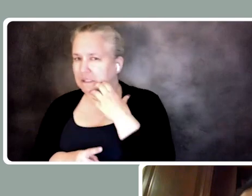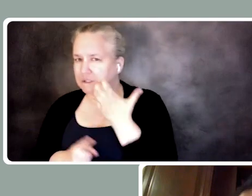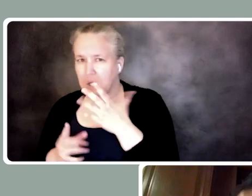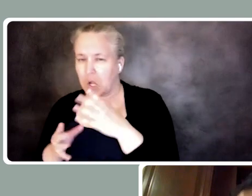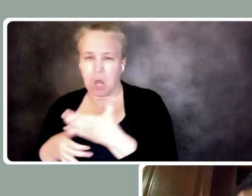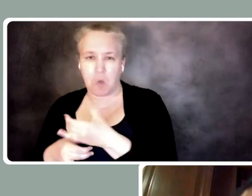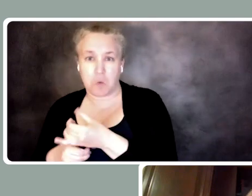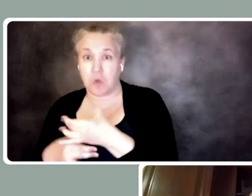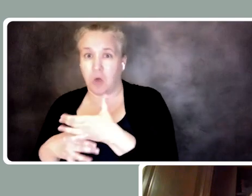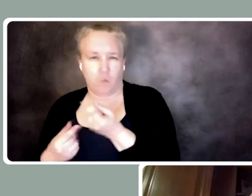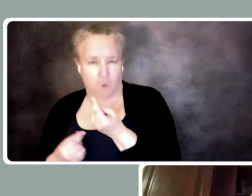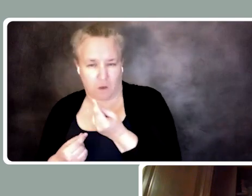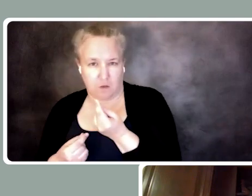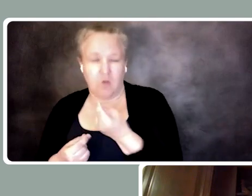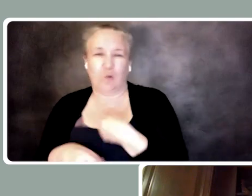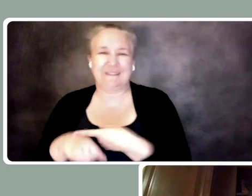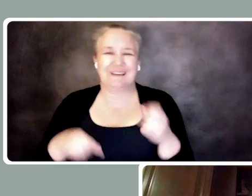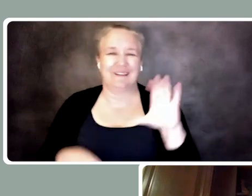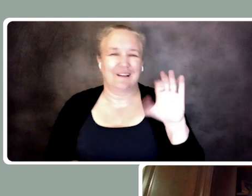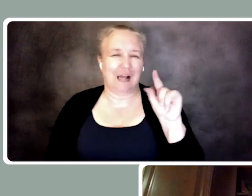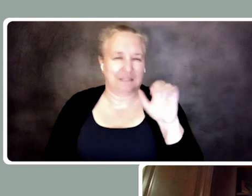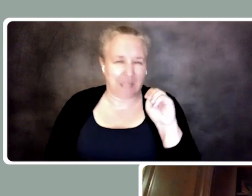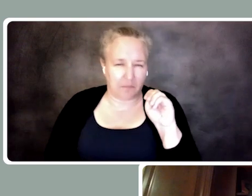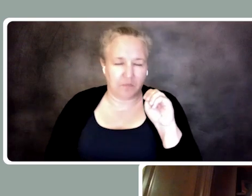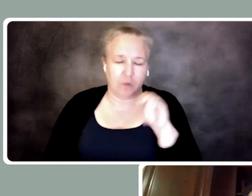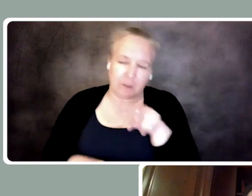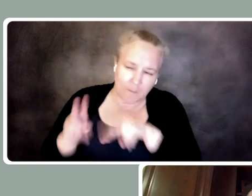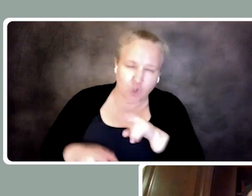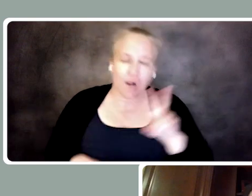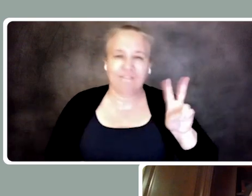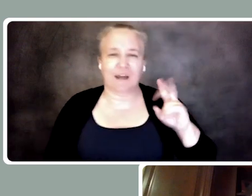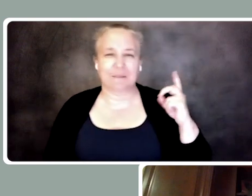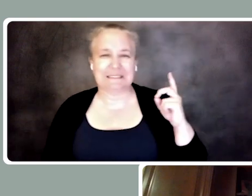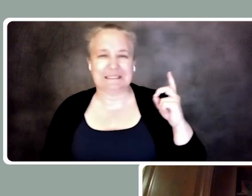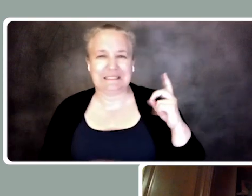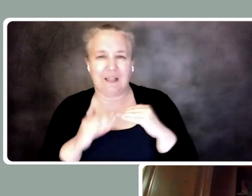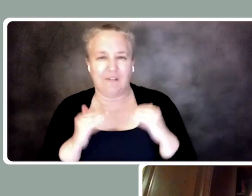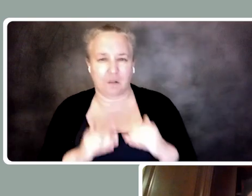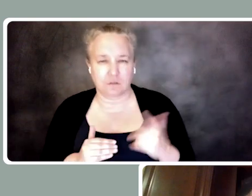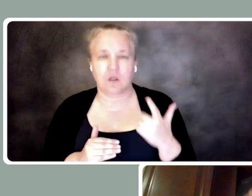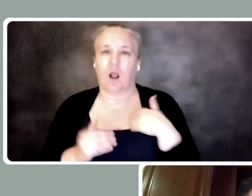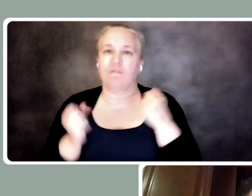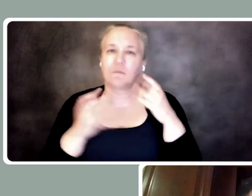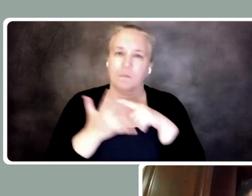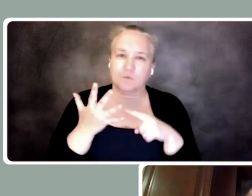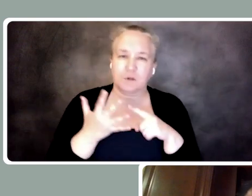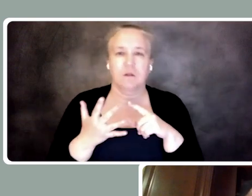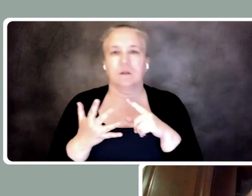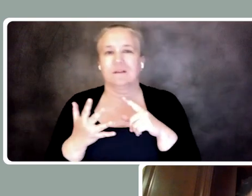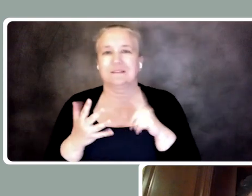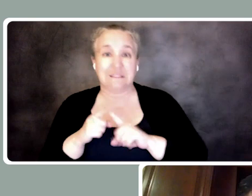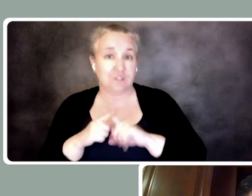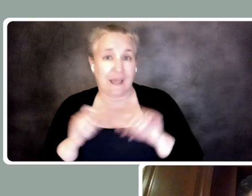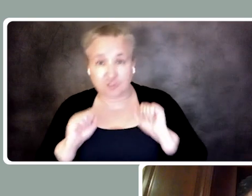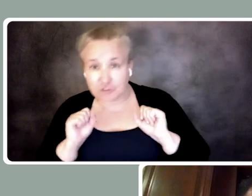some calcium. We monitor vitamin D levels. There are multiple weight-bearing exercises. That's